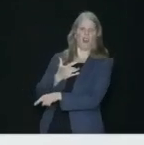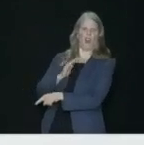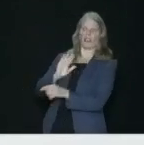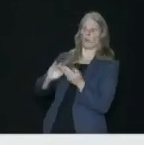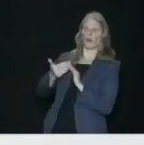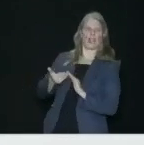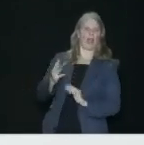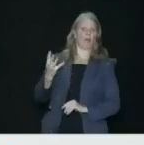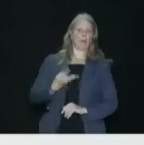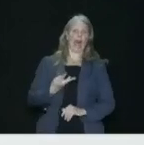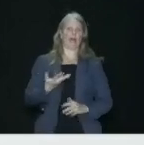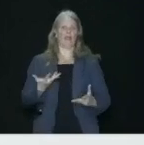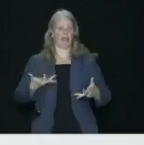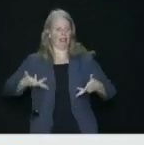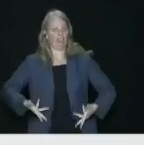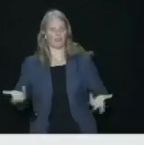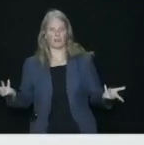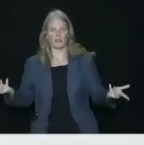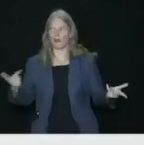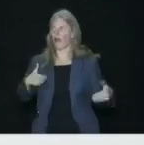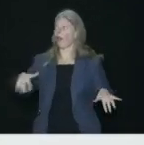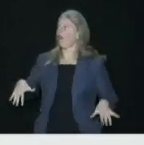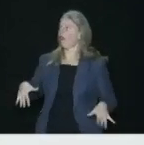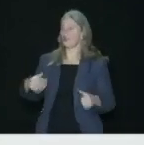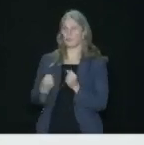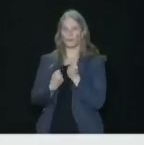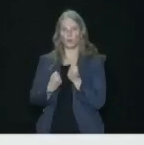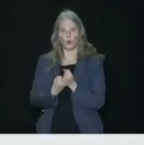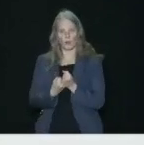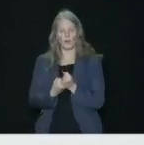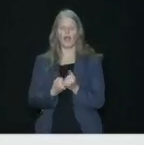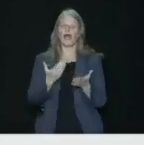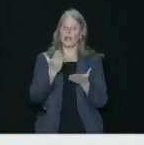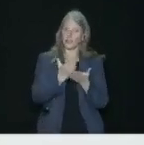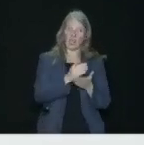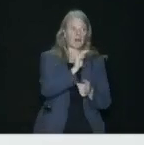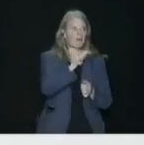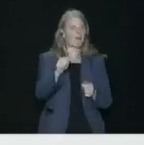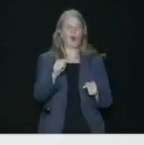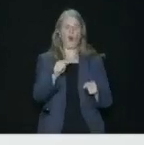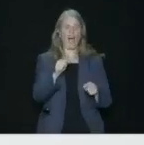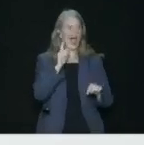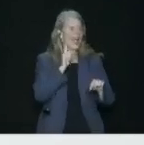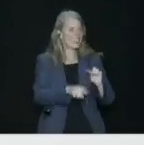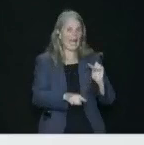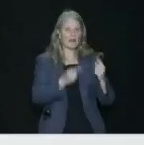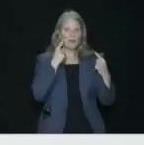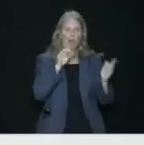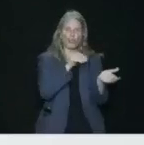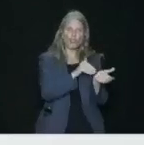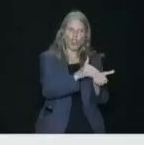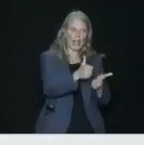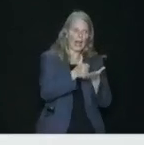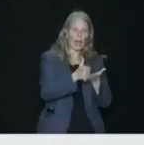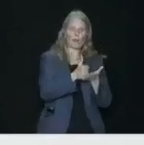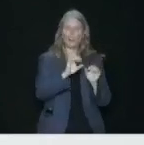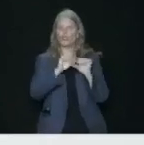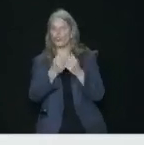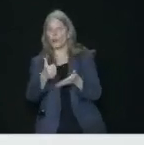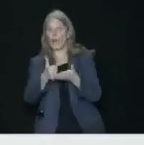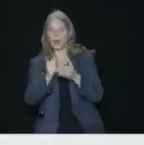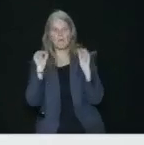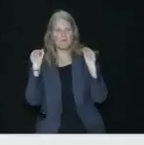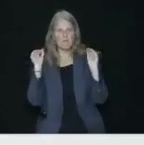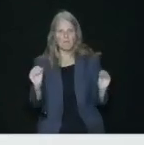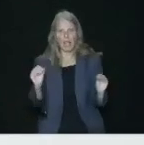community. And several reported difficulty accessing healthcare and social support. Most